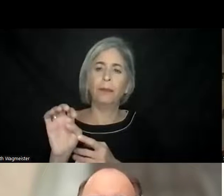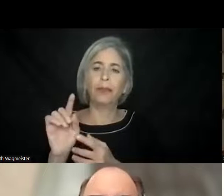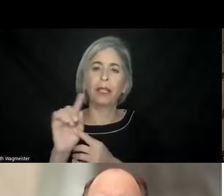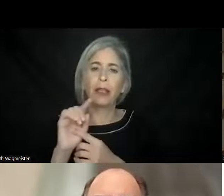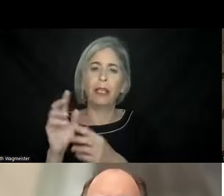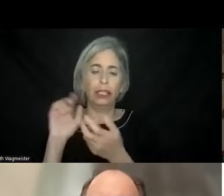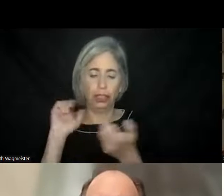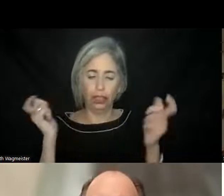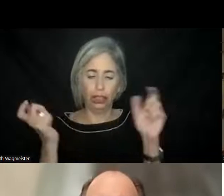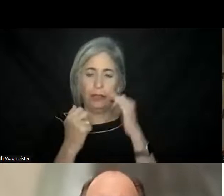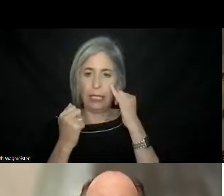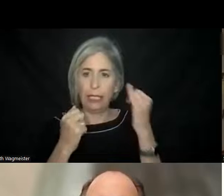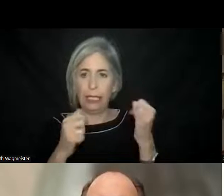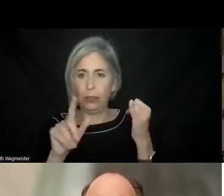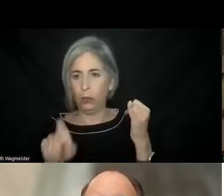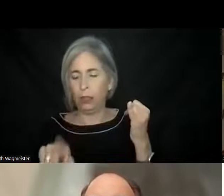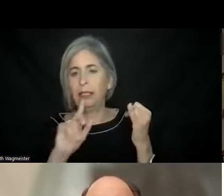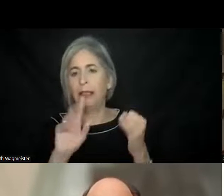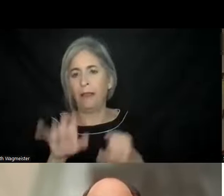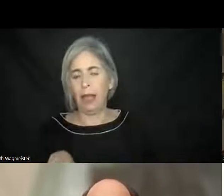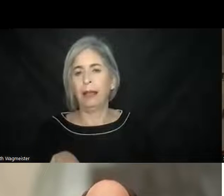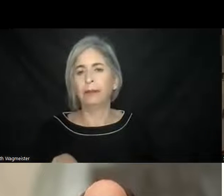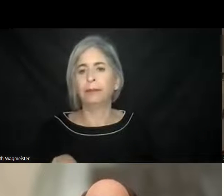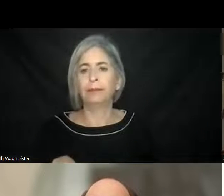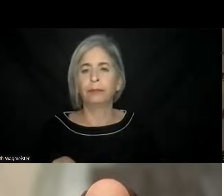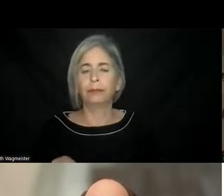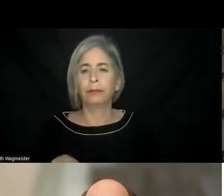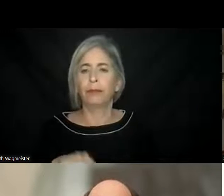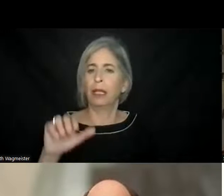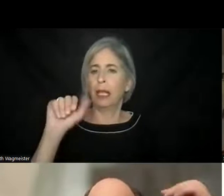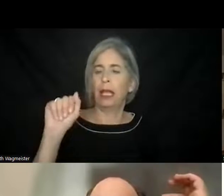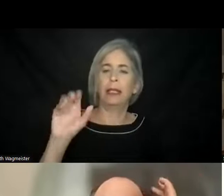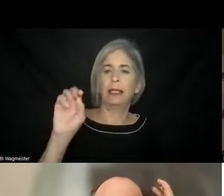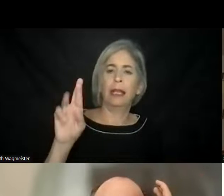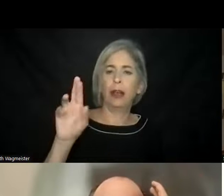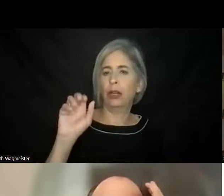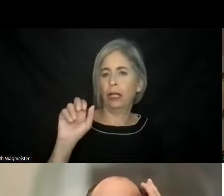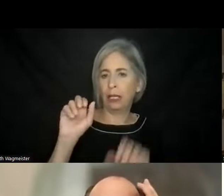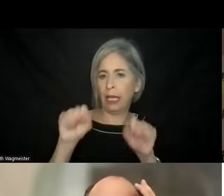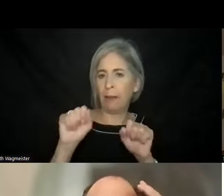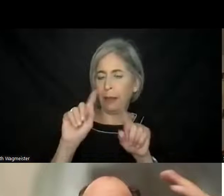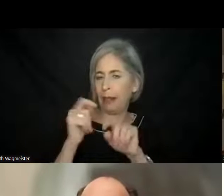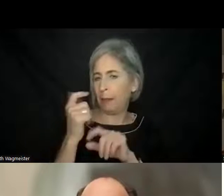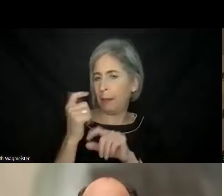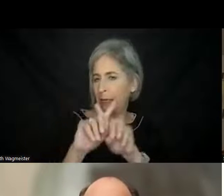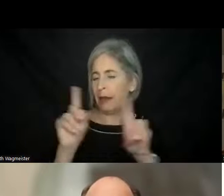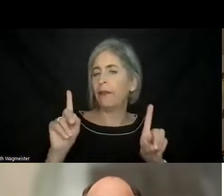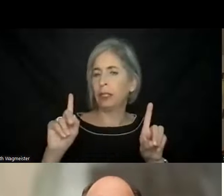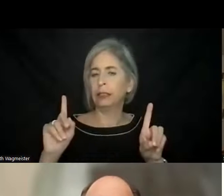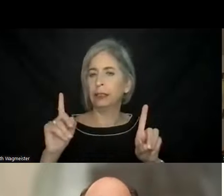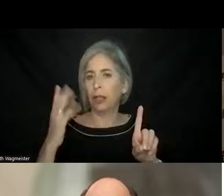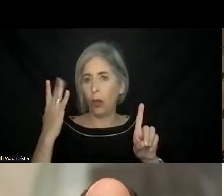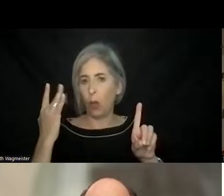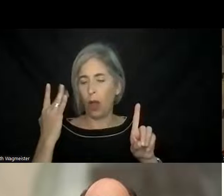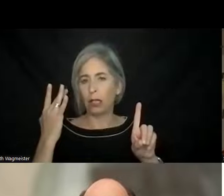ideas, and we will need that to do that. But I mean, ACR could be something a little bit different, because